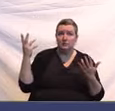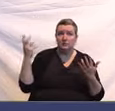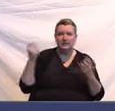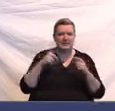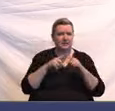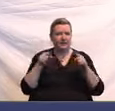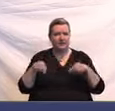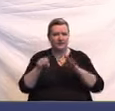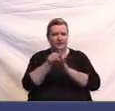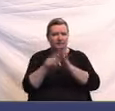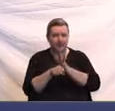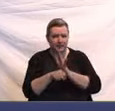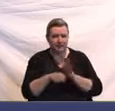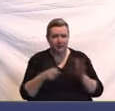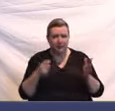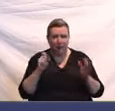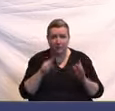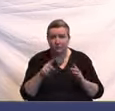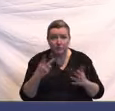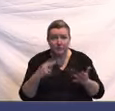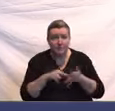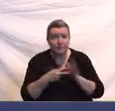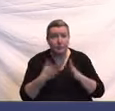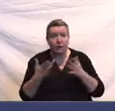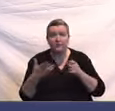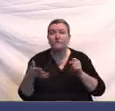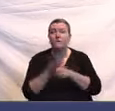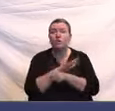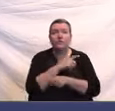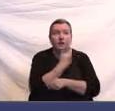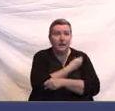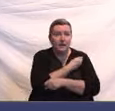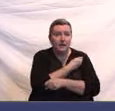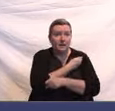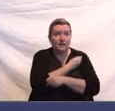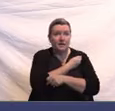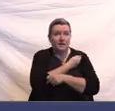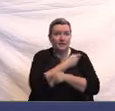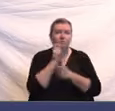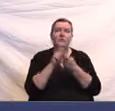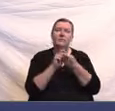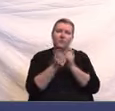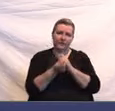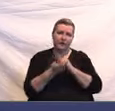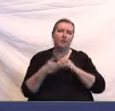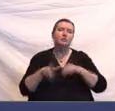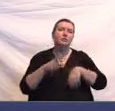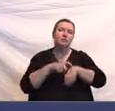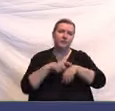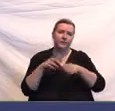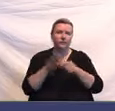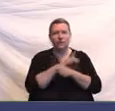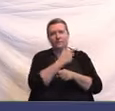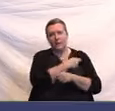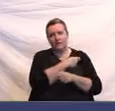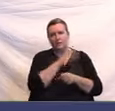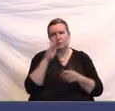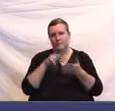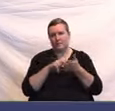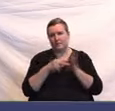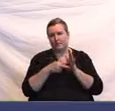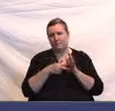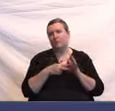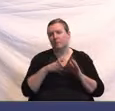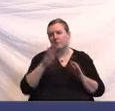What's the definition of a fully vaccinated individual? My guess is that evolves over time, but we're going to follow the CDC guidance on